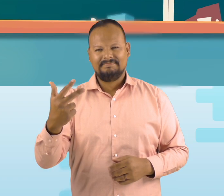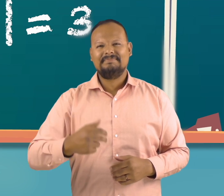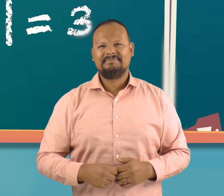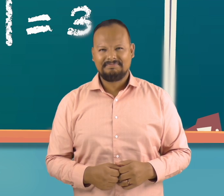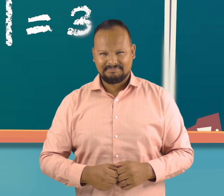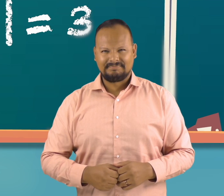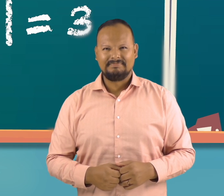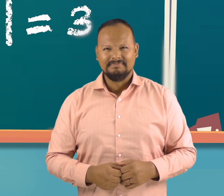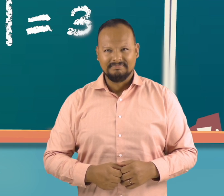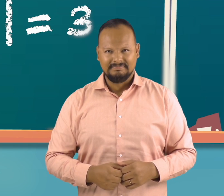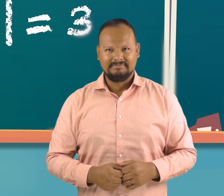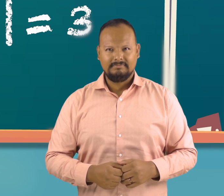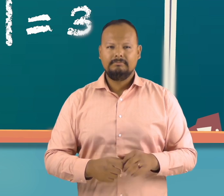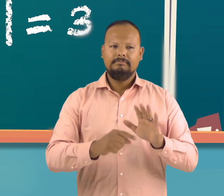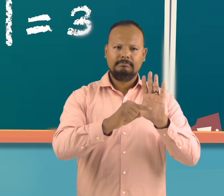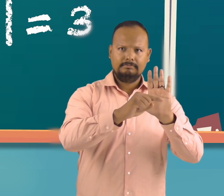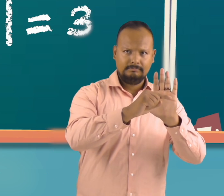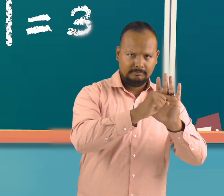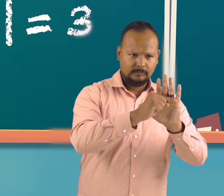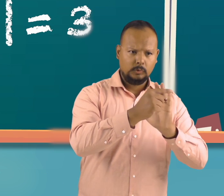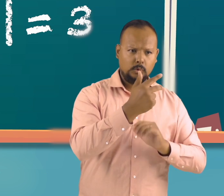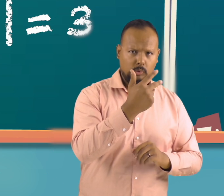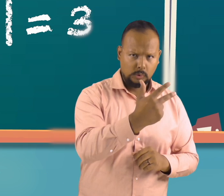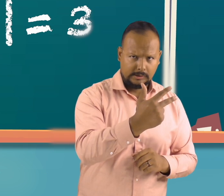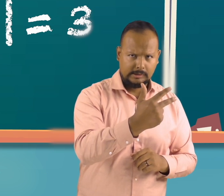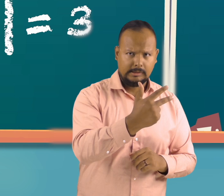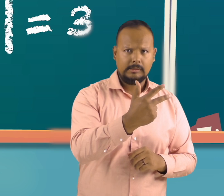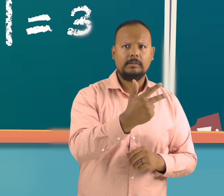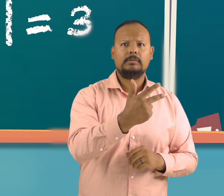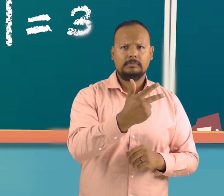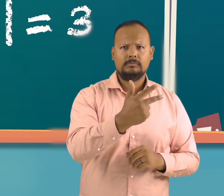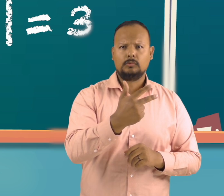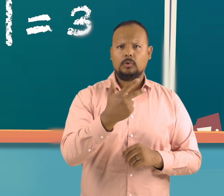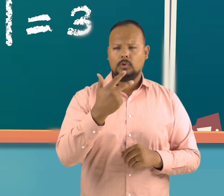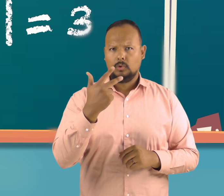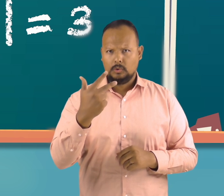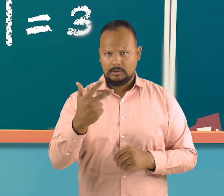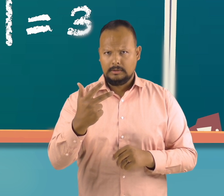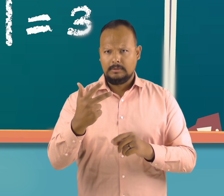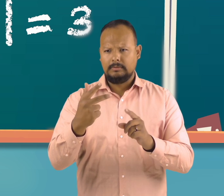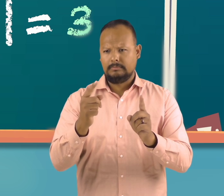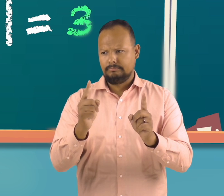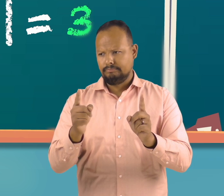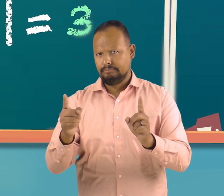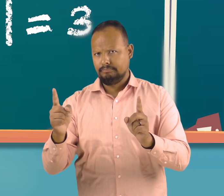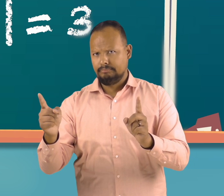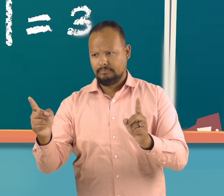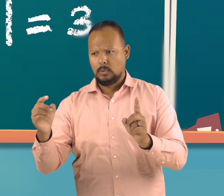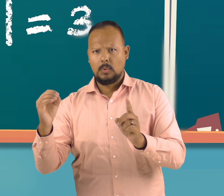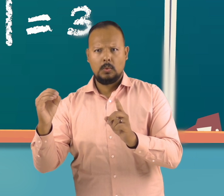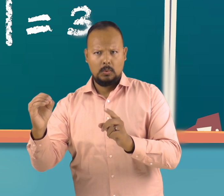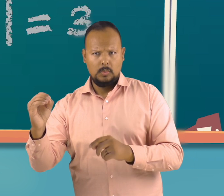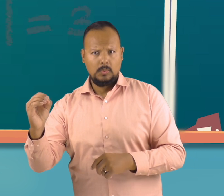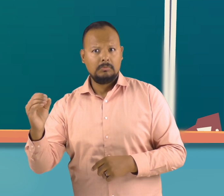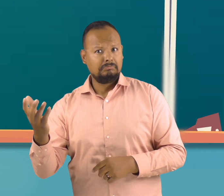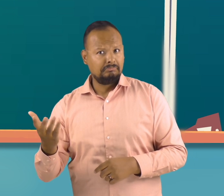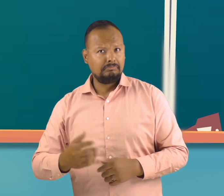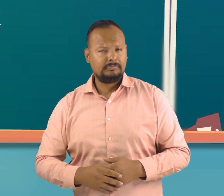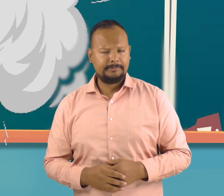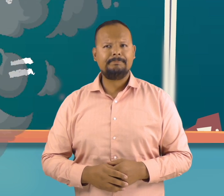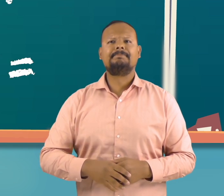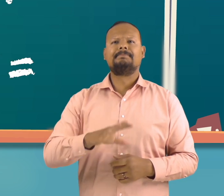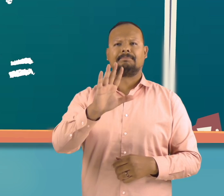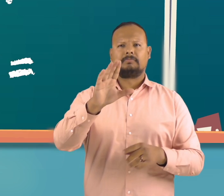So, if the negative symbol is on the inside of the absolute value bars, the value becomes positive.